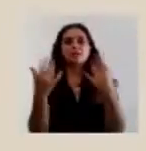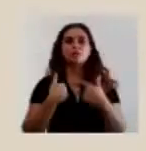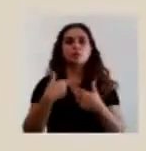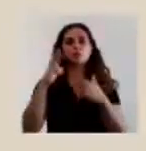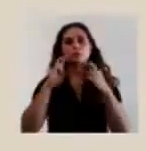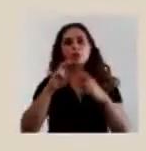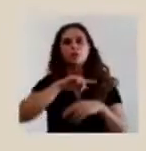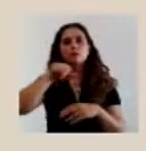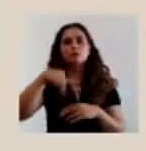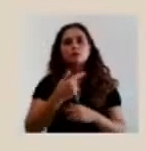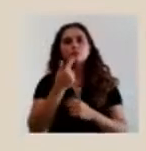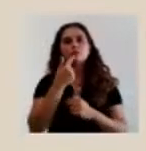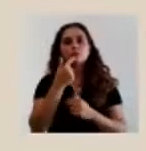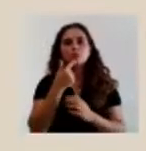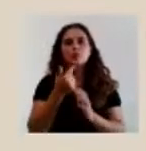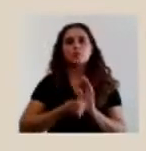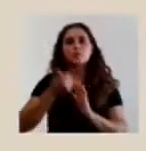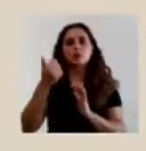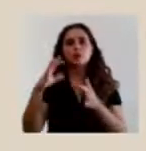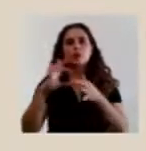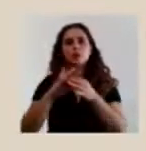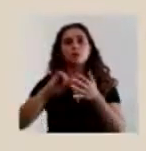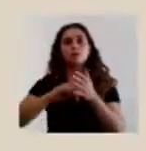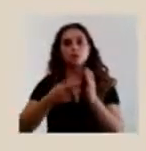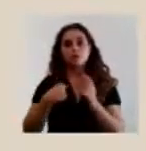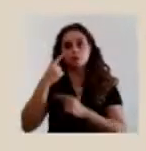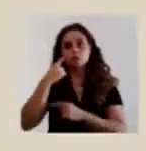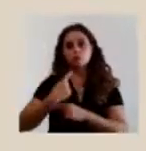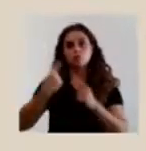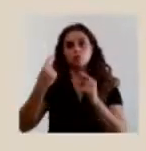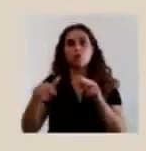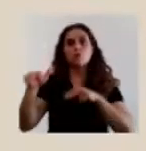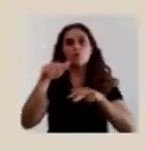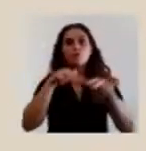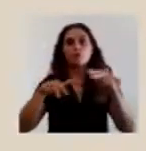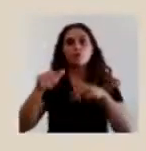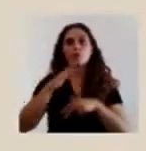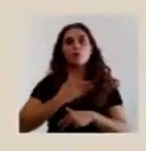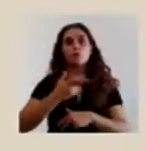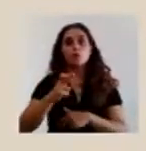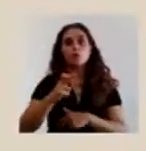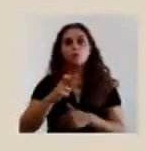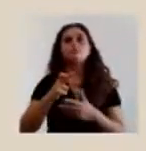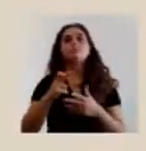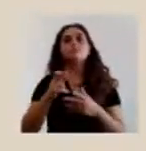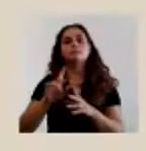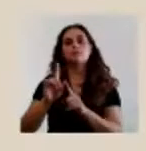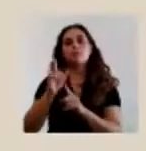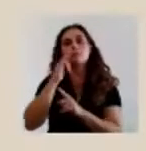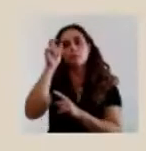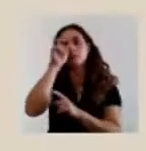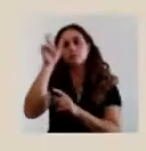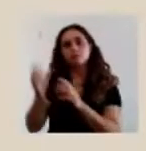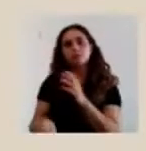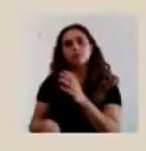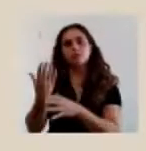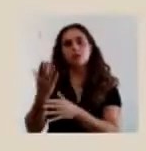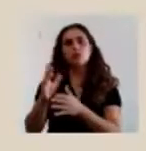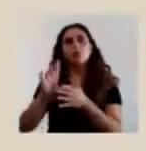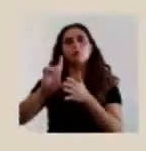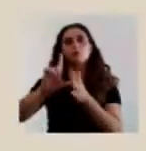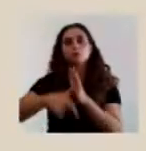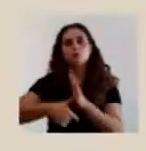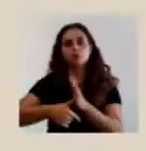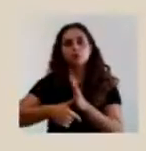get an intuition for the test, I'll be showing you a clip with Dr. Banerjee, one of the original founders of Project